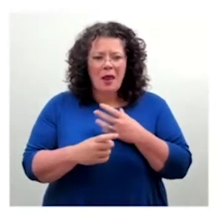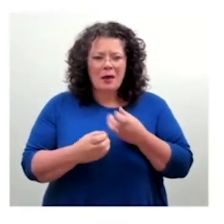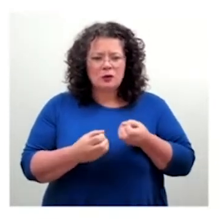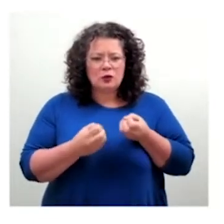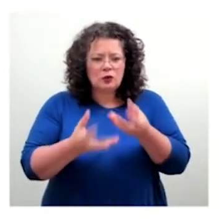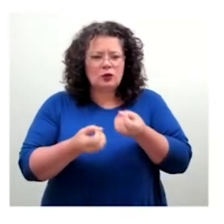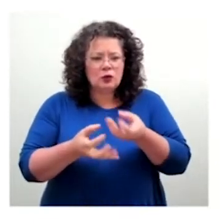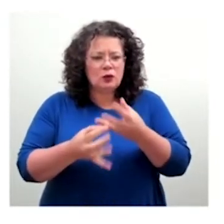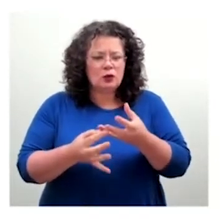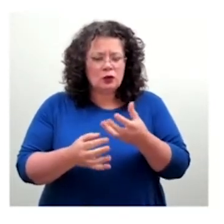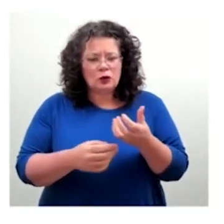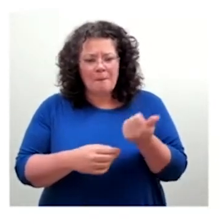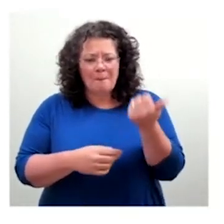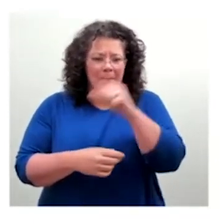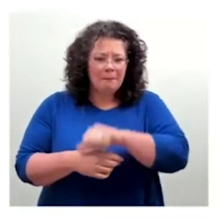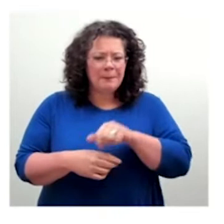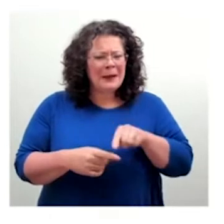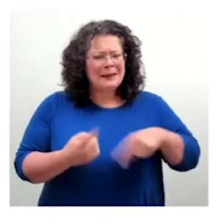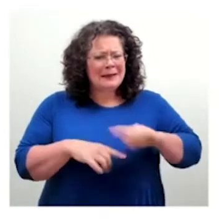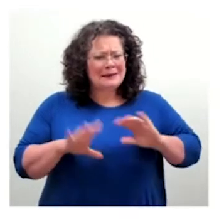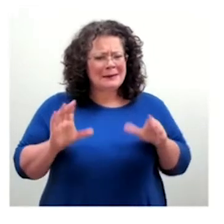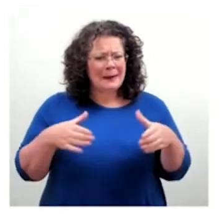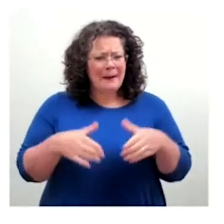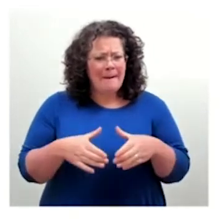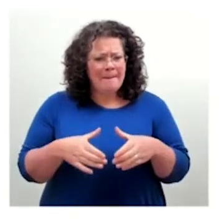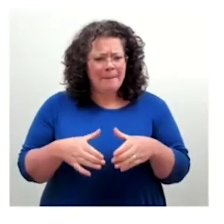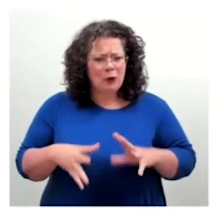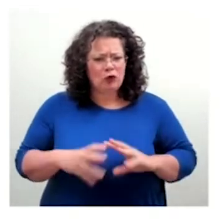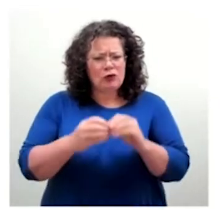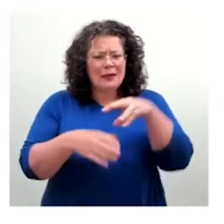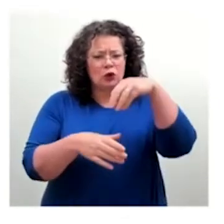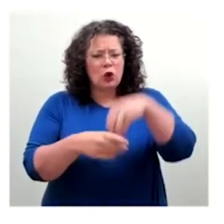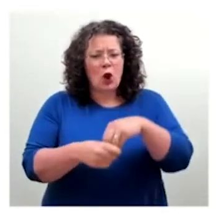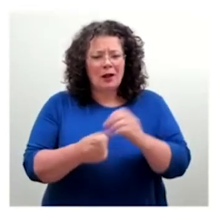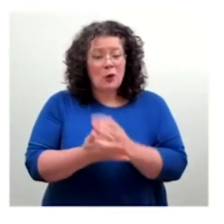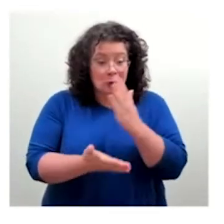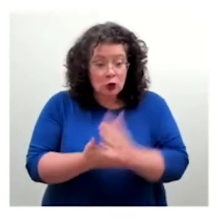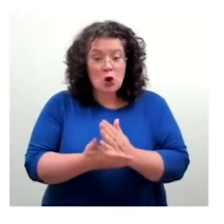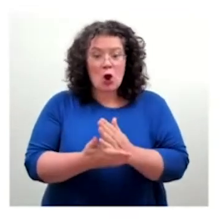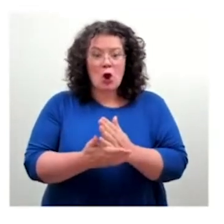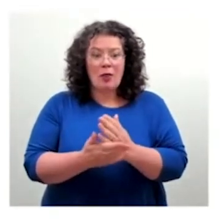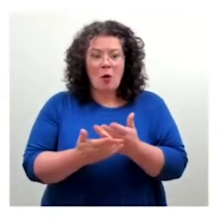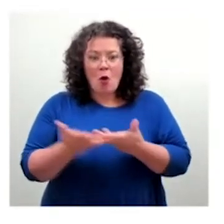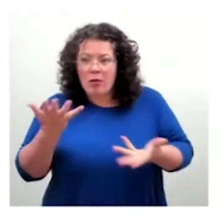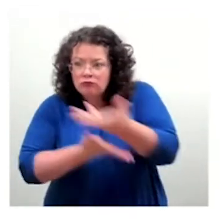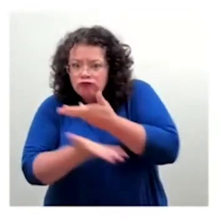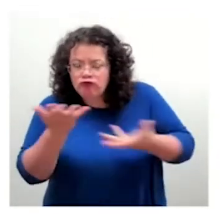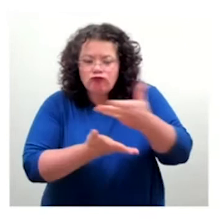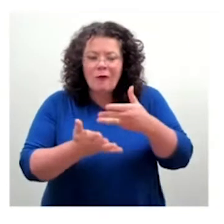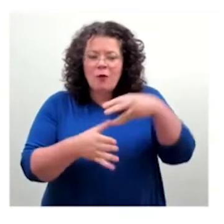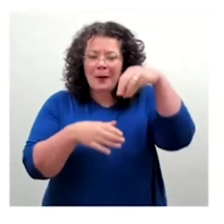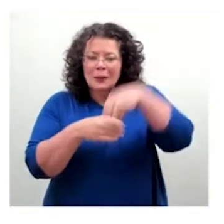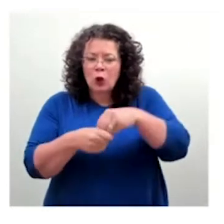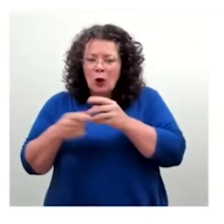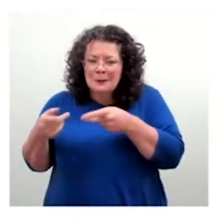from our internal systems are made with accessibility in mind. In my case, it's the first time I am here